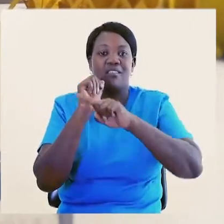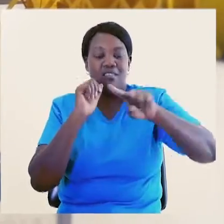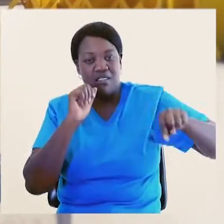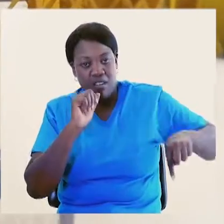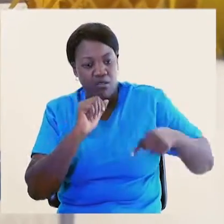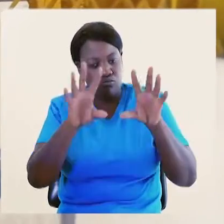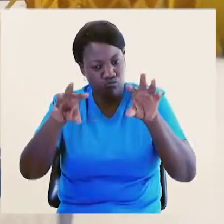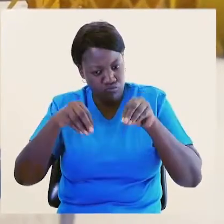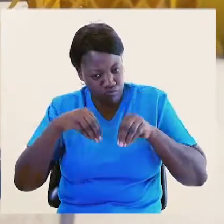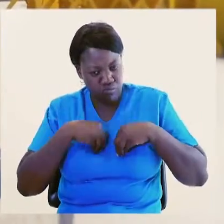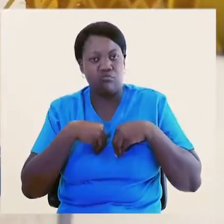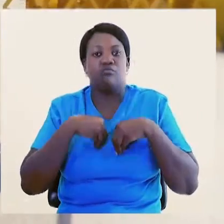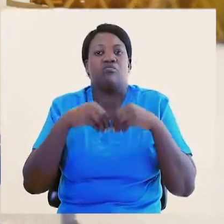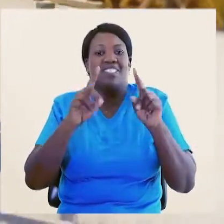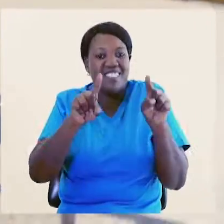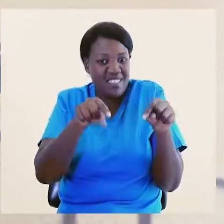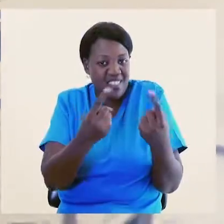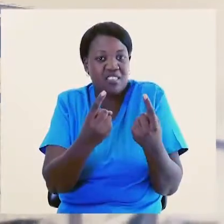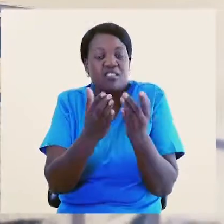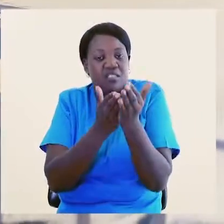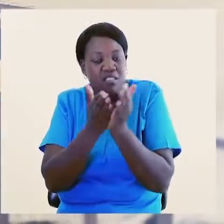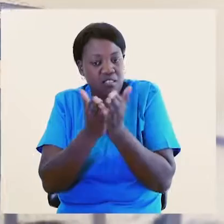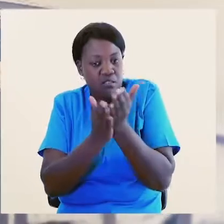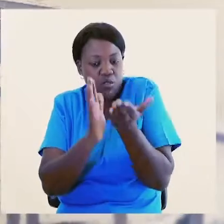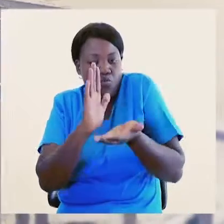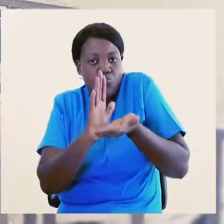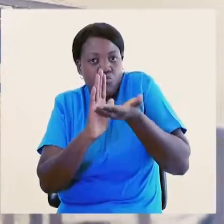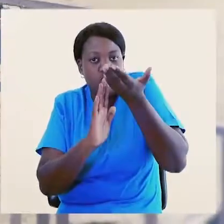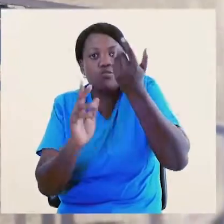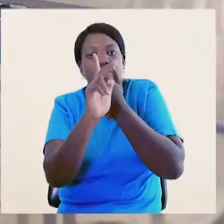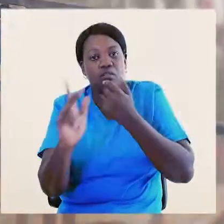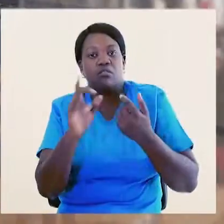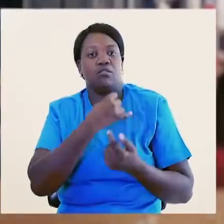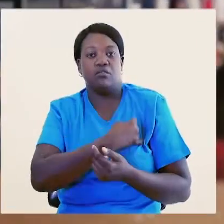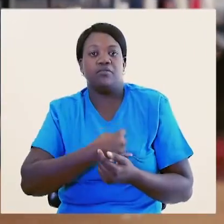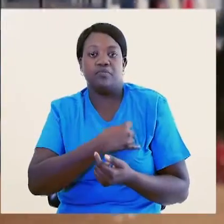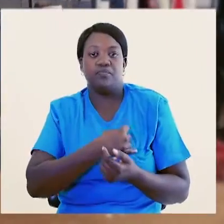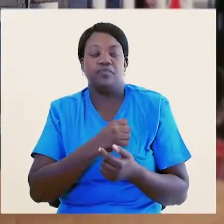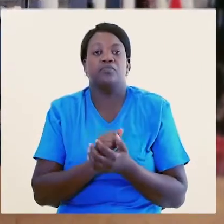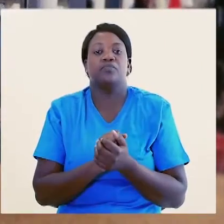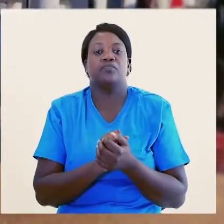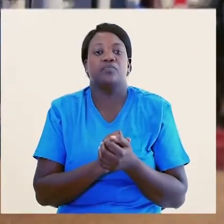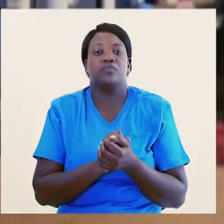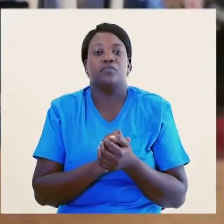services into the country to continue improving people's lives and conditions.